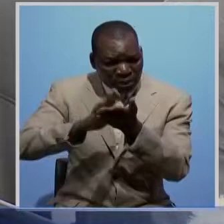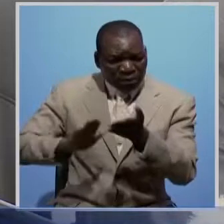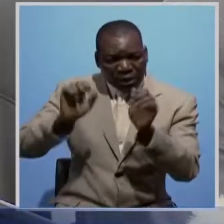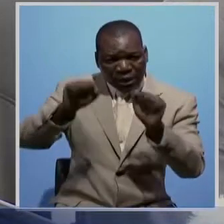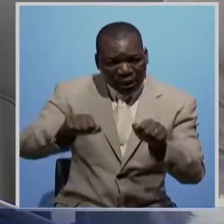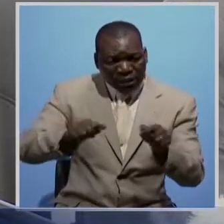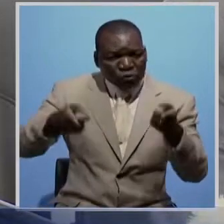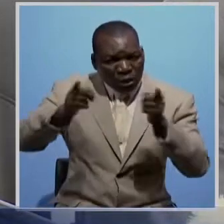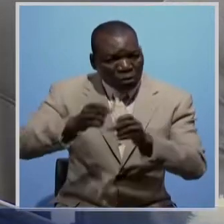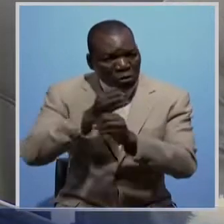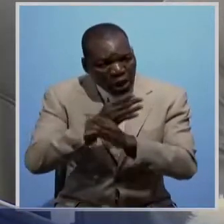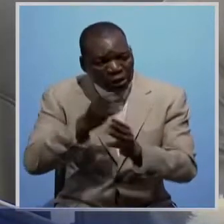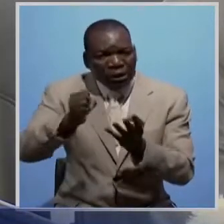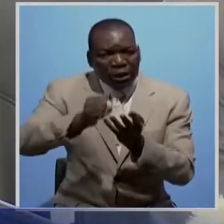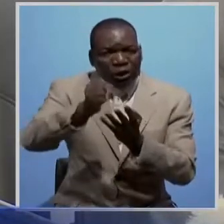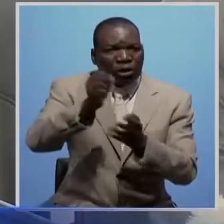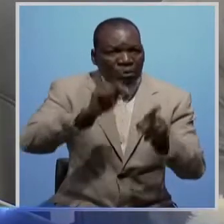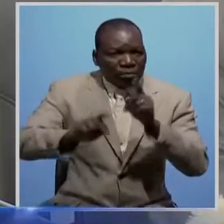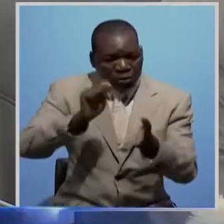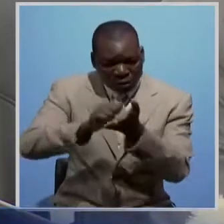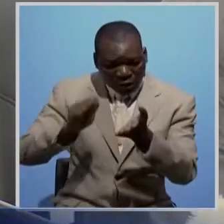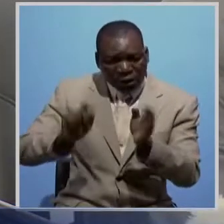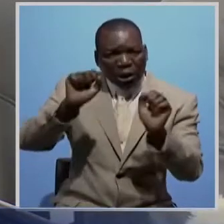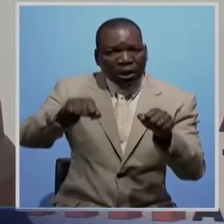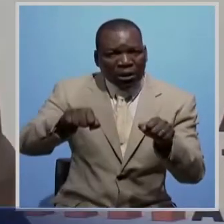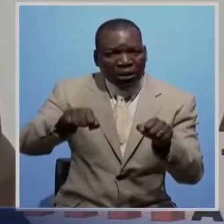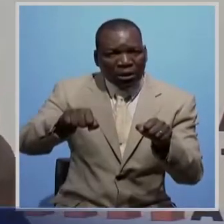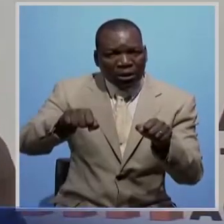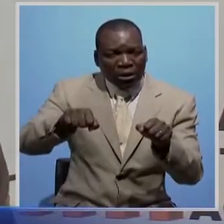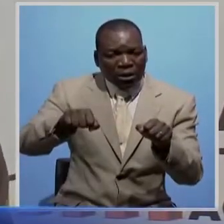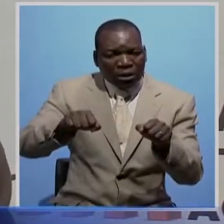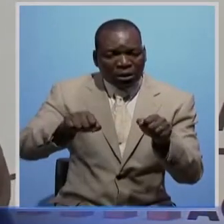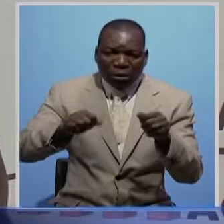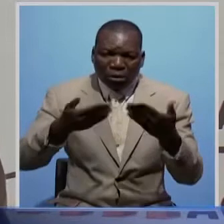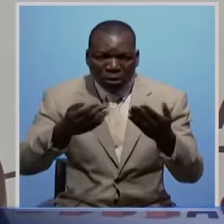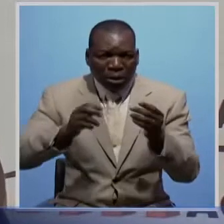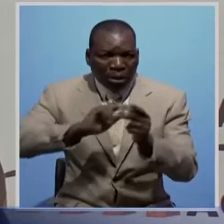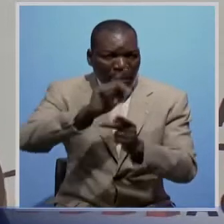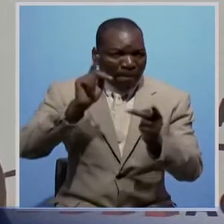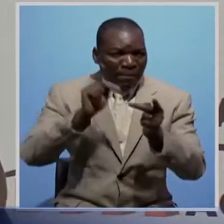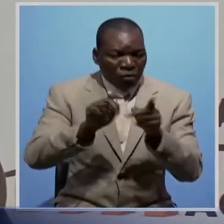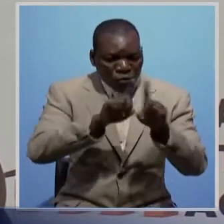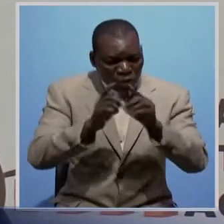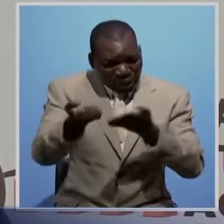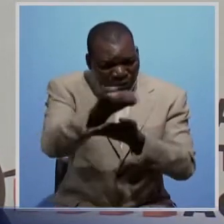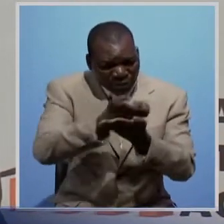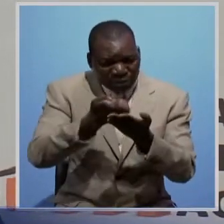statistics are turned out, people have confidence in them, the numbers are on point, and the economy